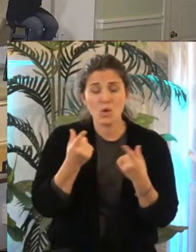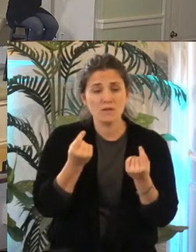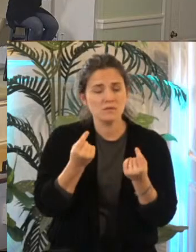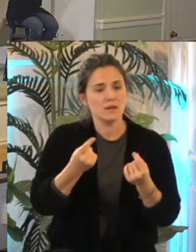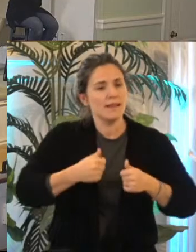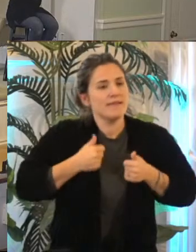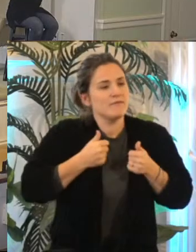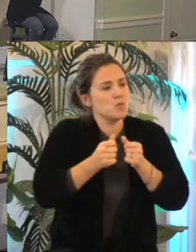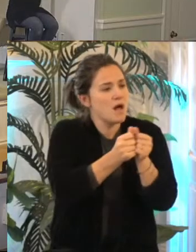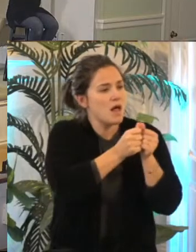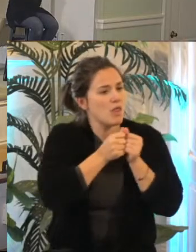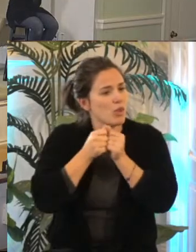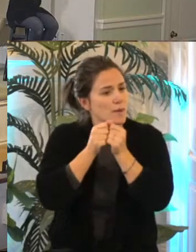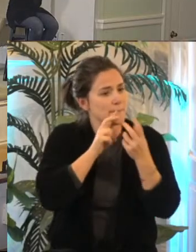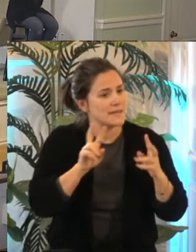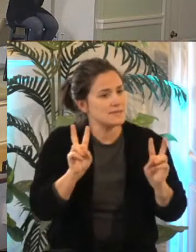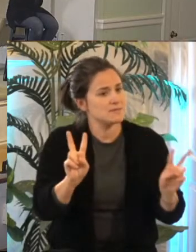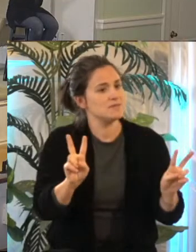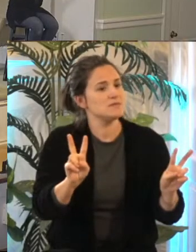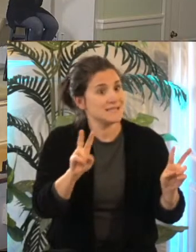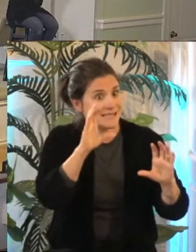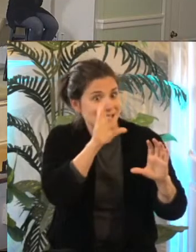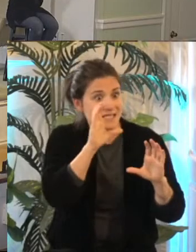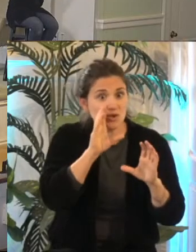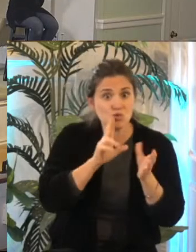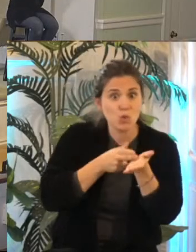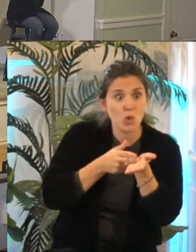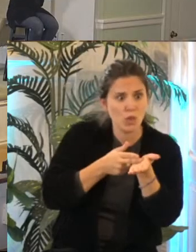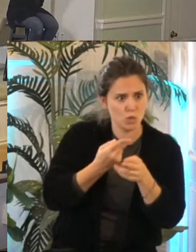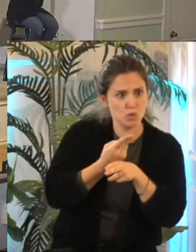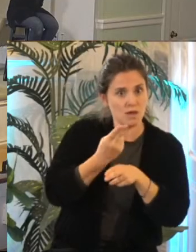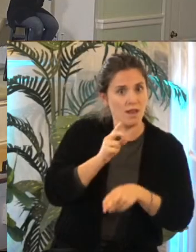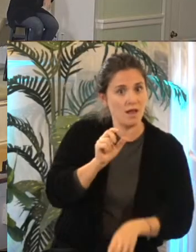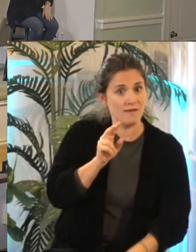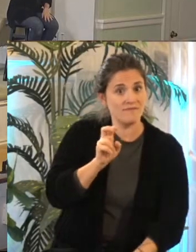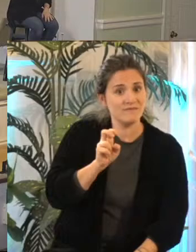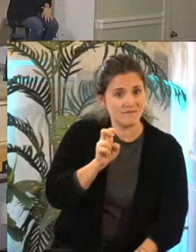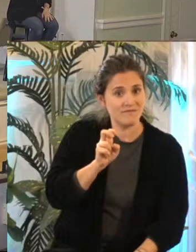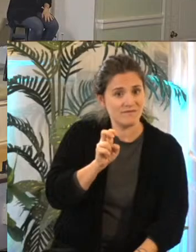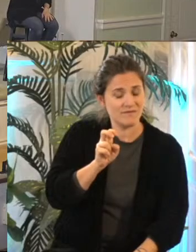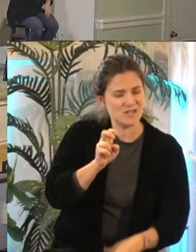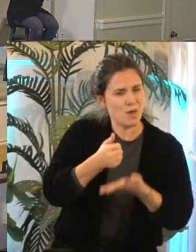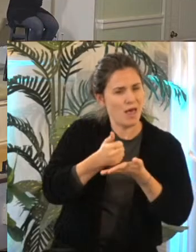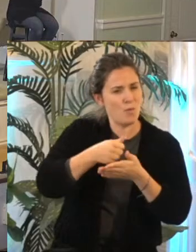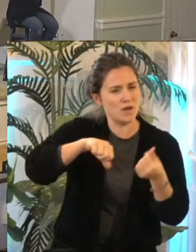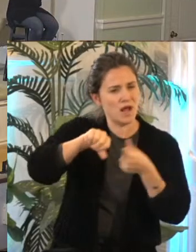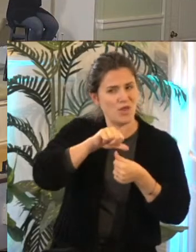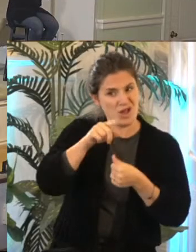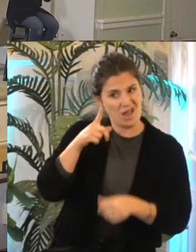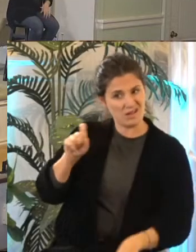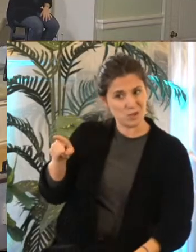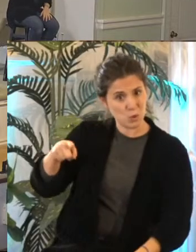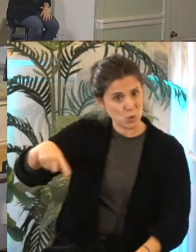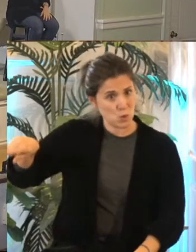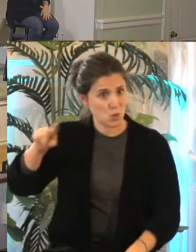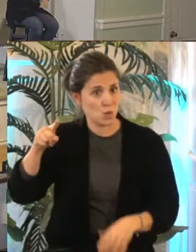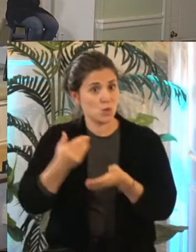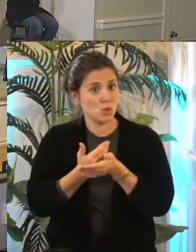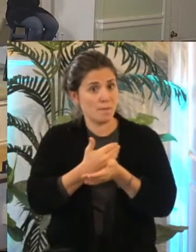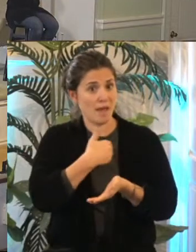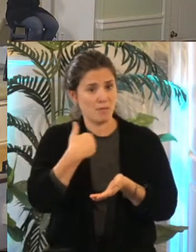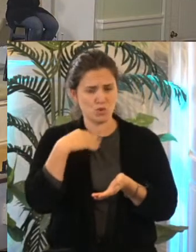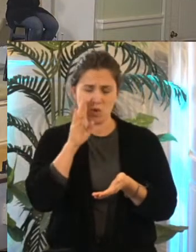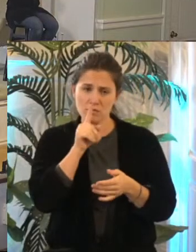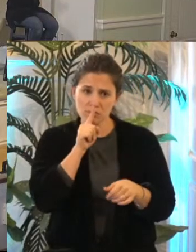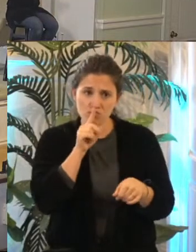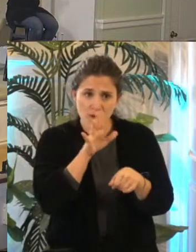the truth in love, and to help one another. So I ask you, will you as new members honor our covenant to dwell together in peace,